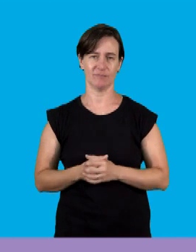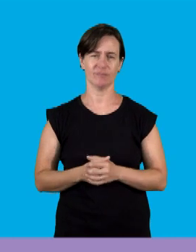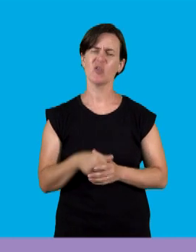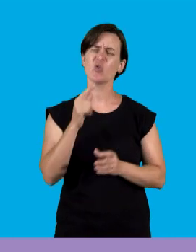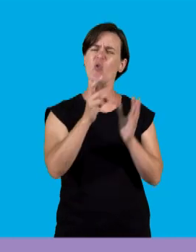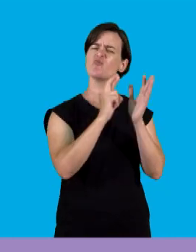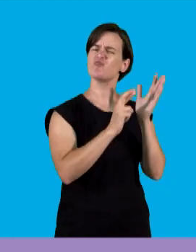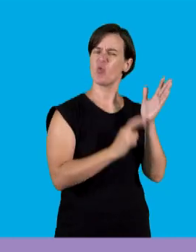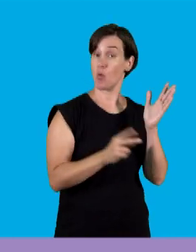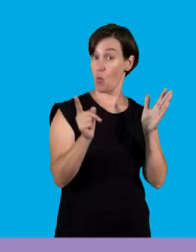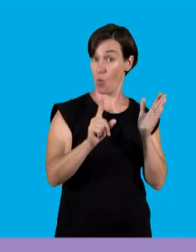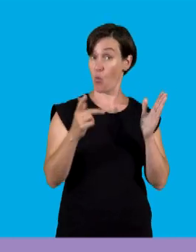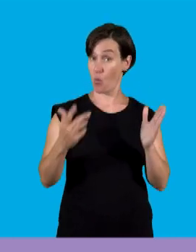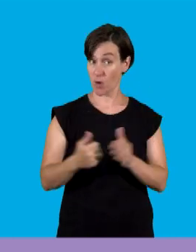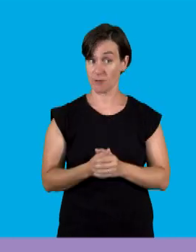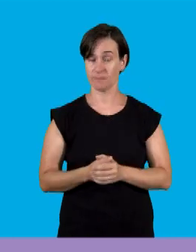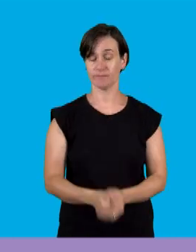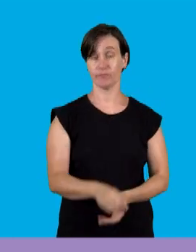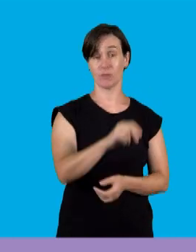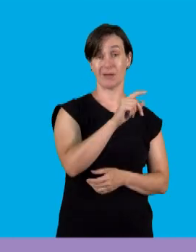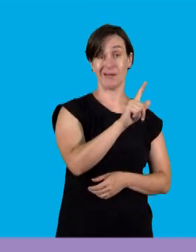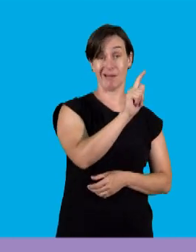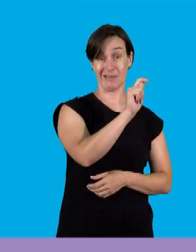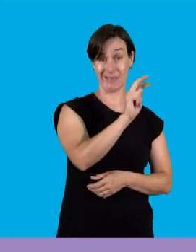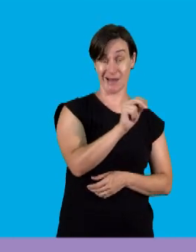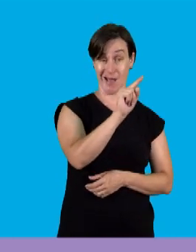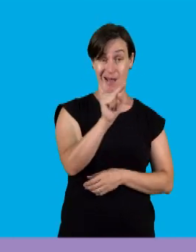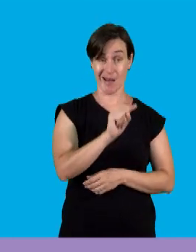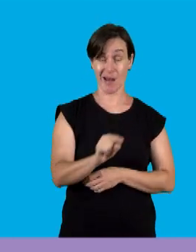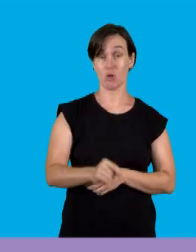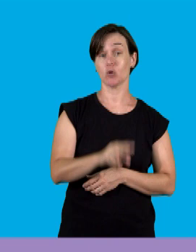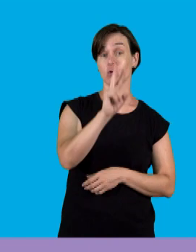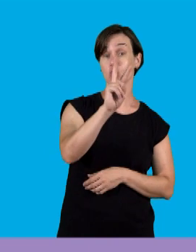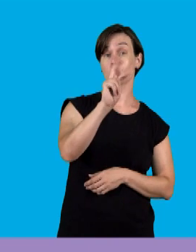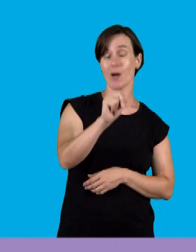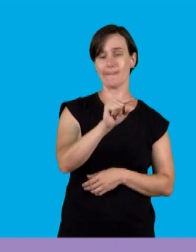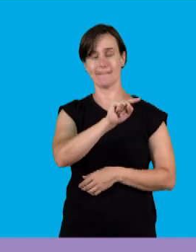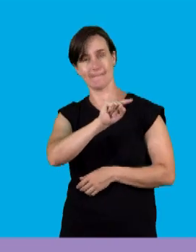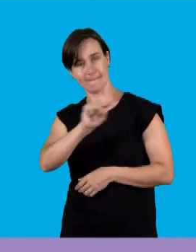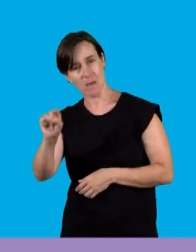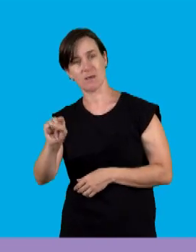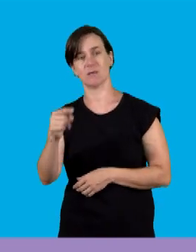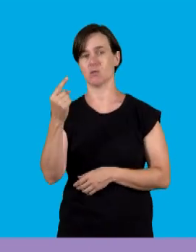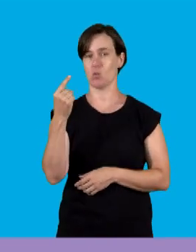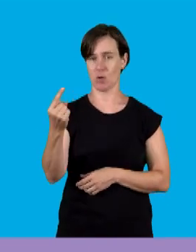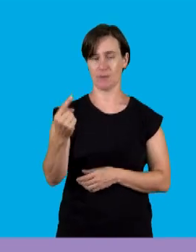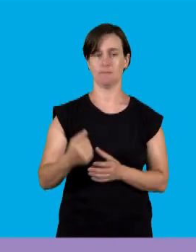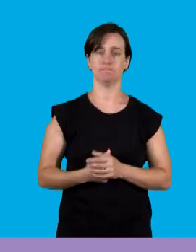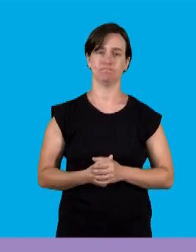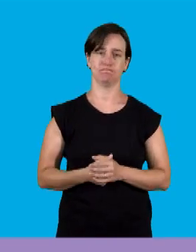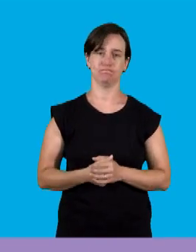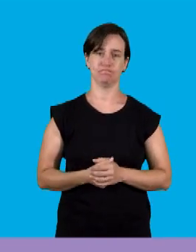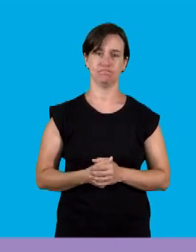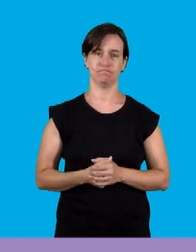7. So what is our rule here? Our rule is going to be 2 multiplied by the term number minus